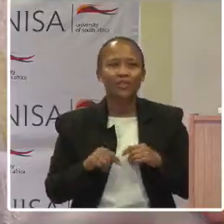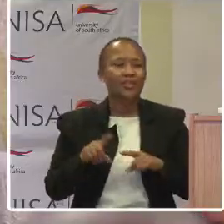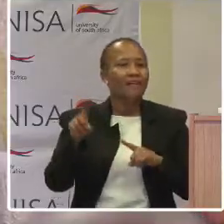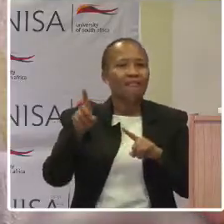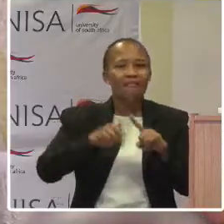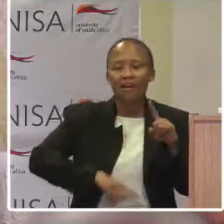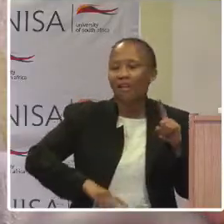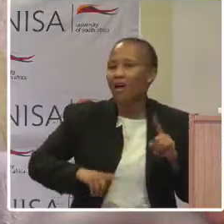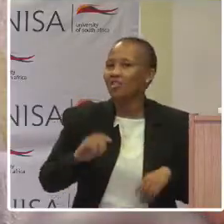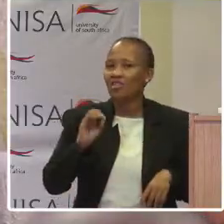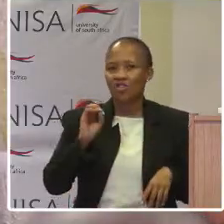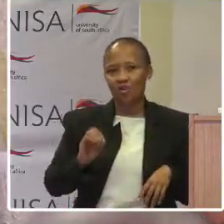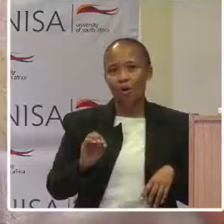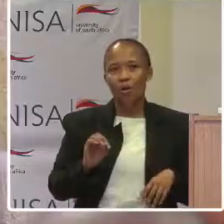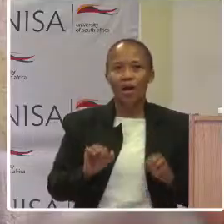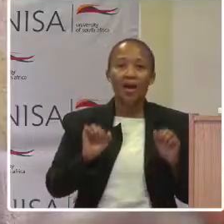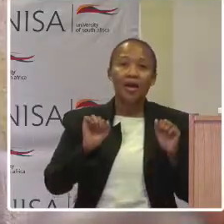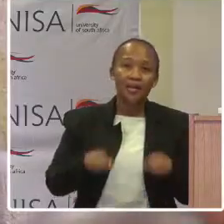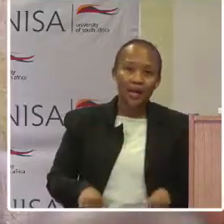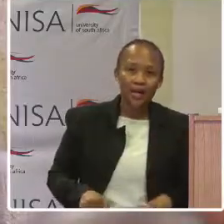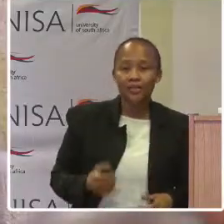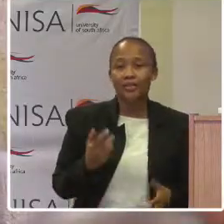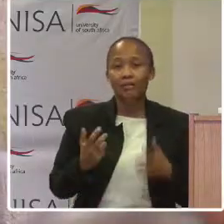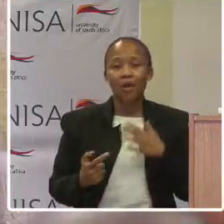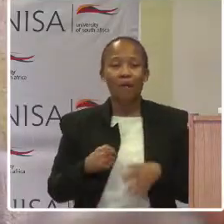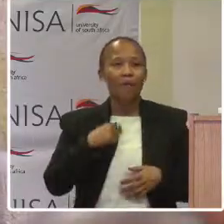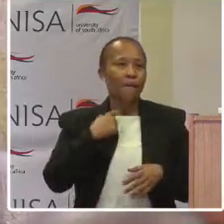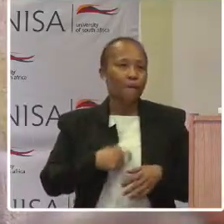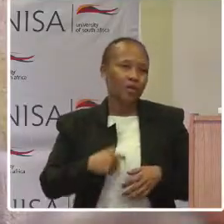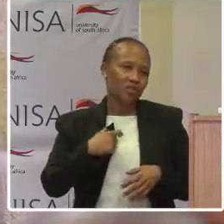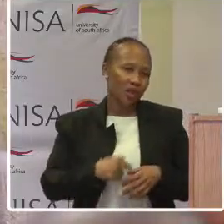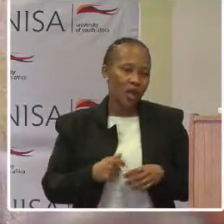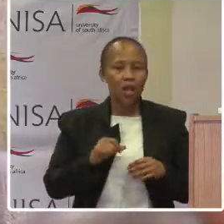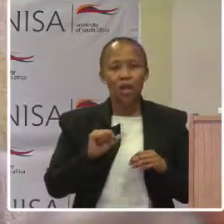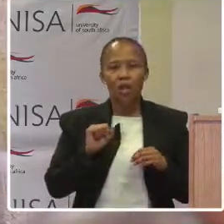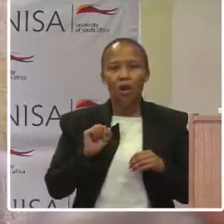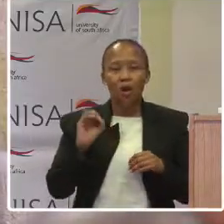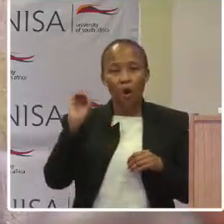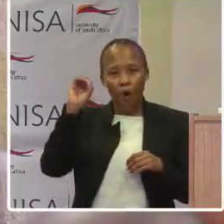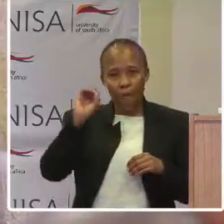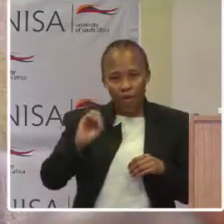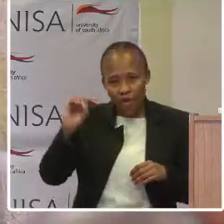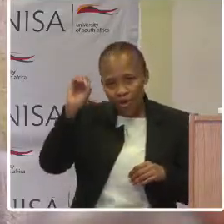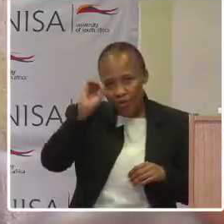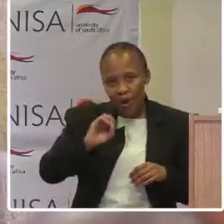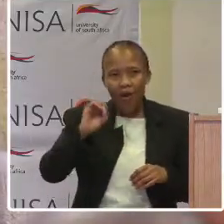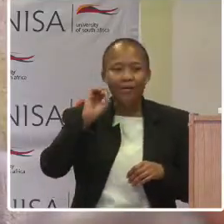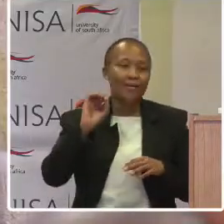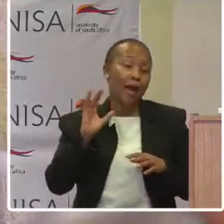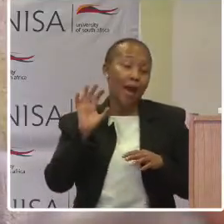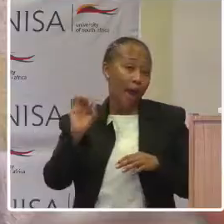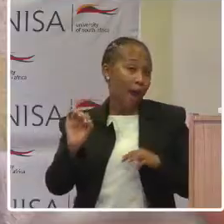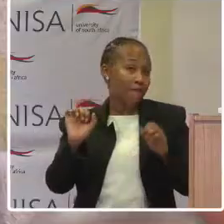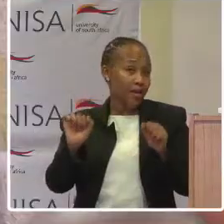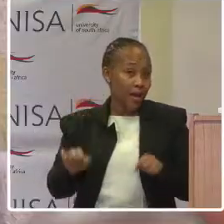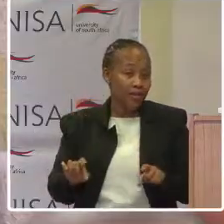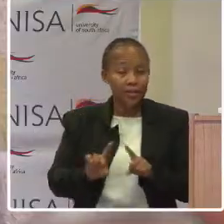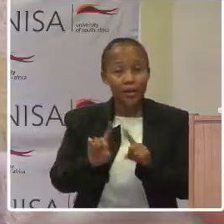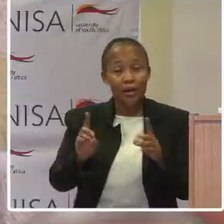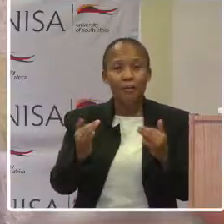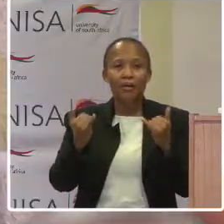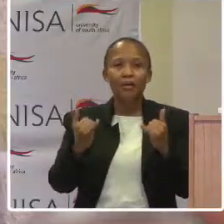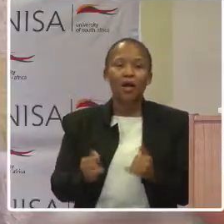that, maybe personal opinion, maybe everyone agrees or not, but if we stop